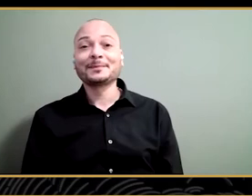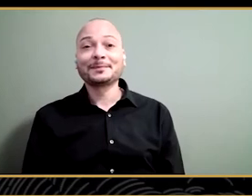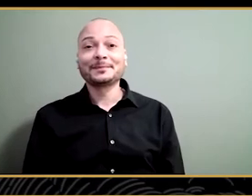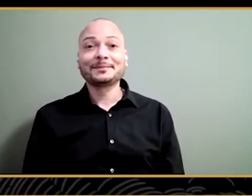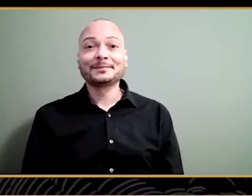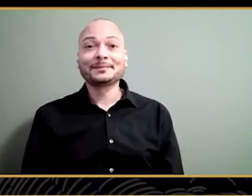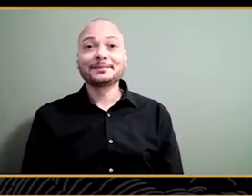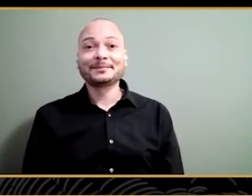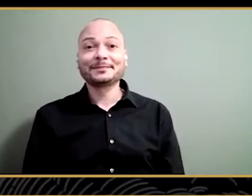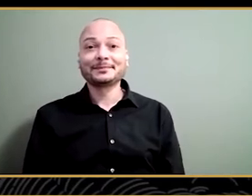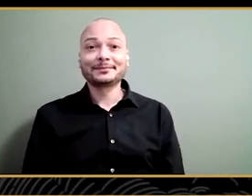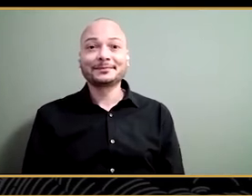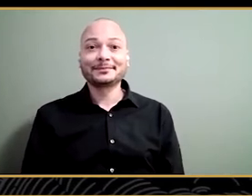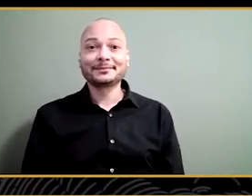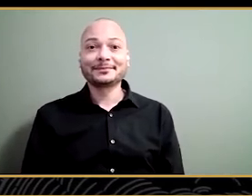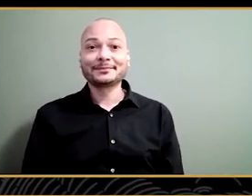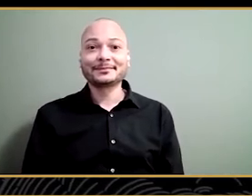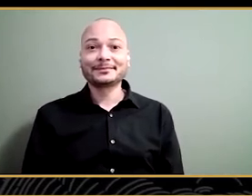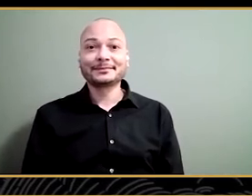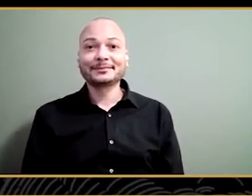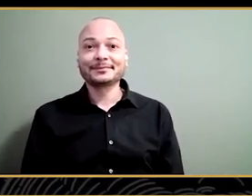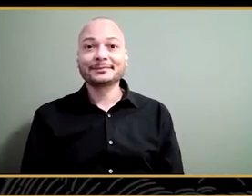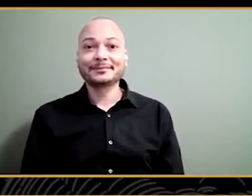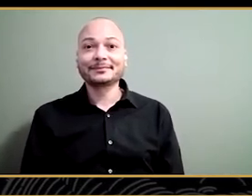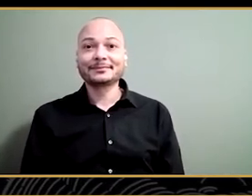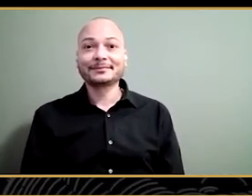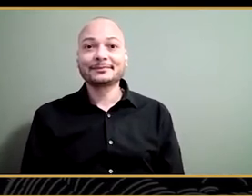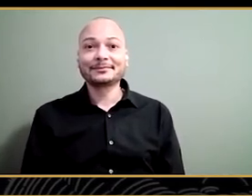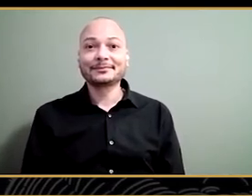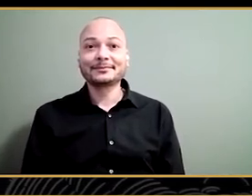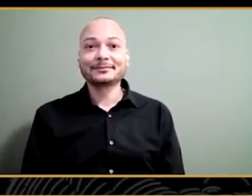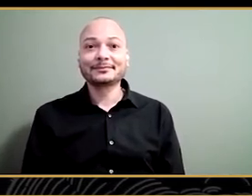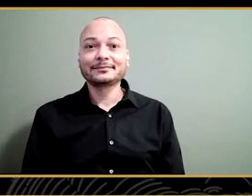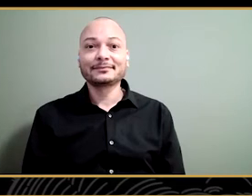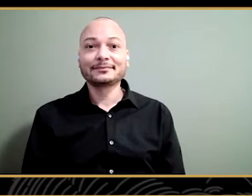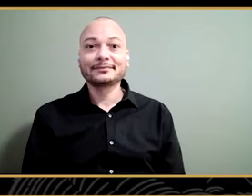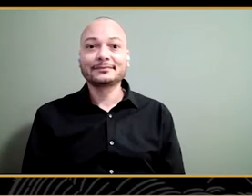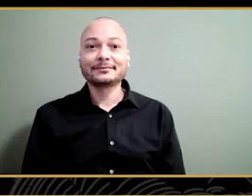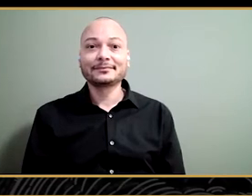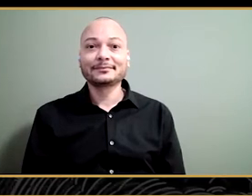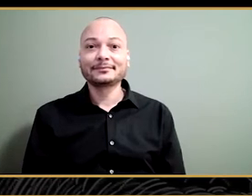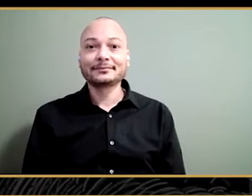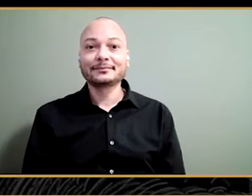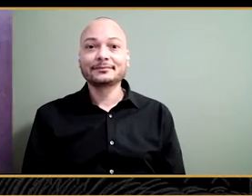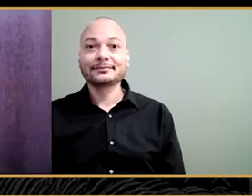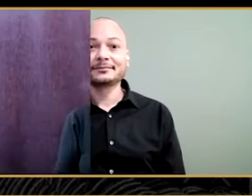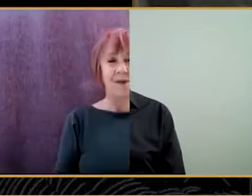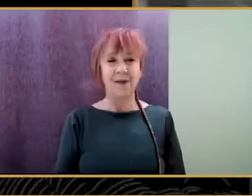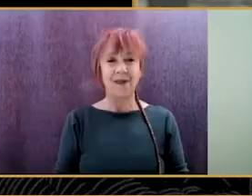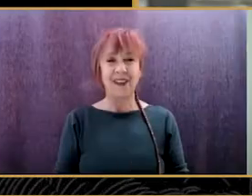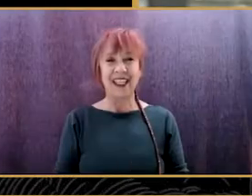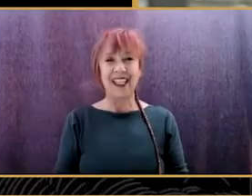Photos of all five fellows reappear and then fade. A message appears in white text. Congratulations, fellows.